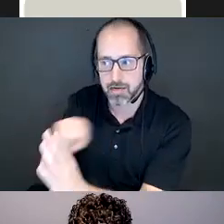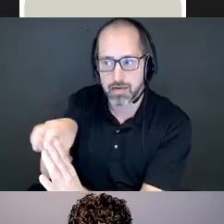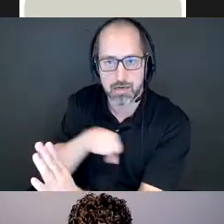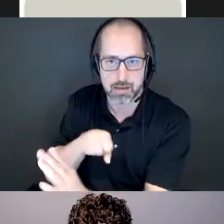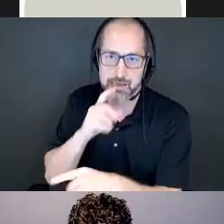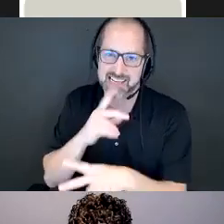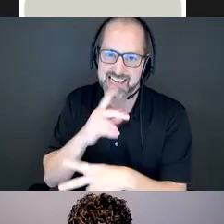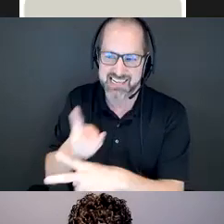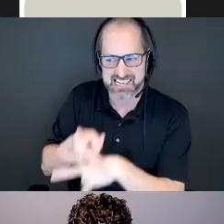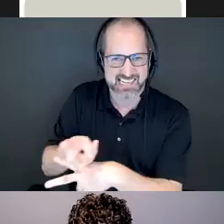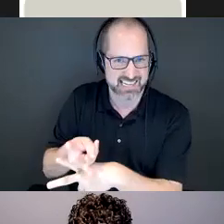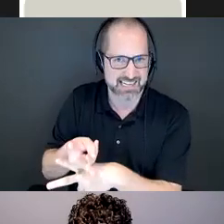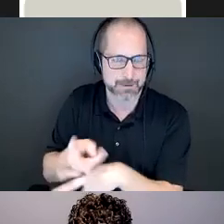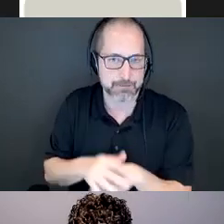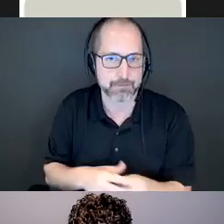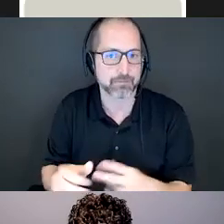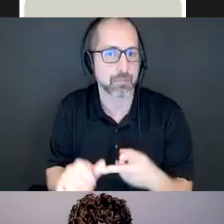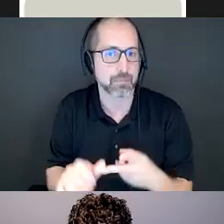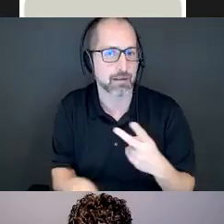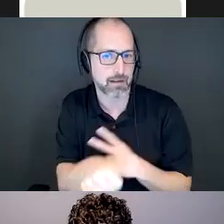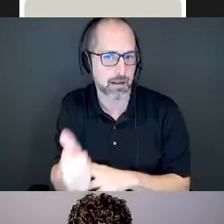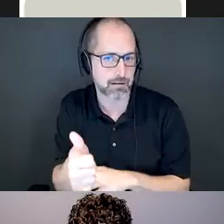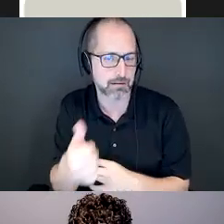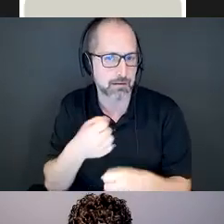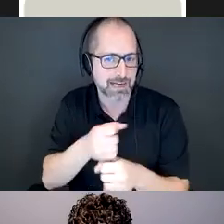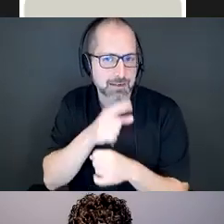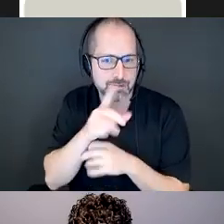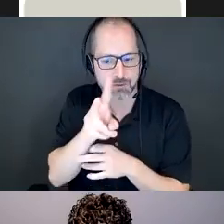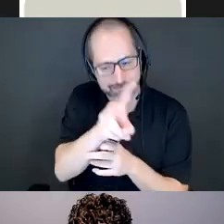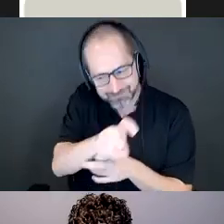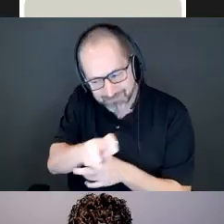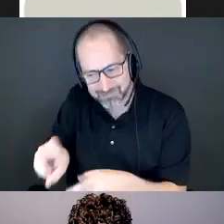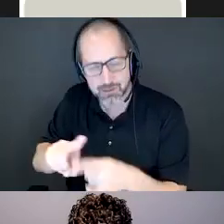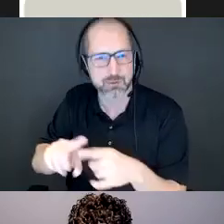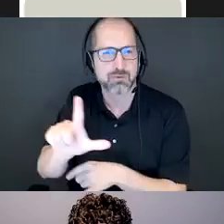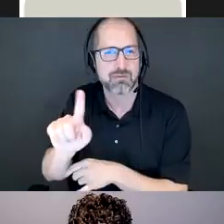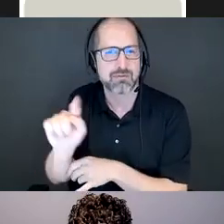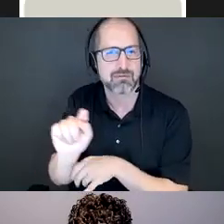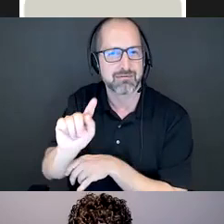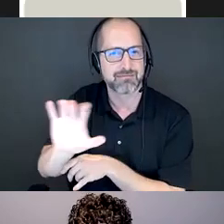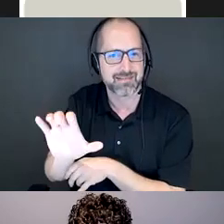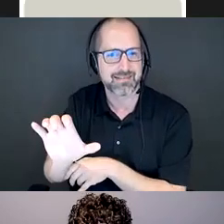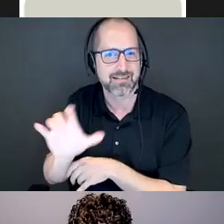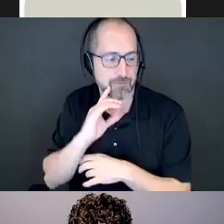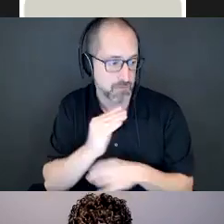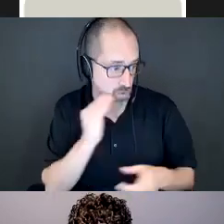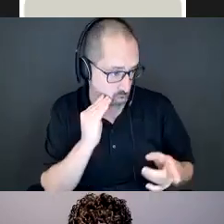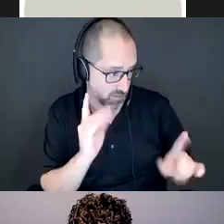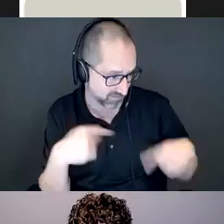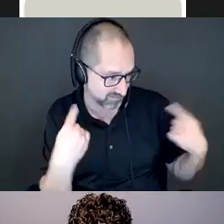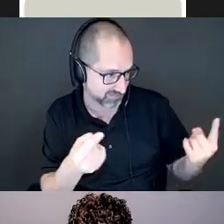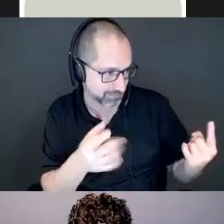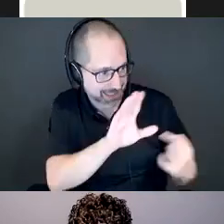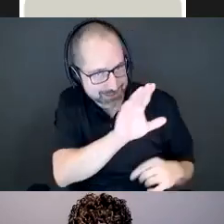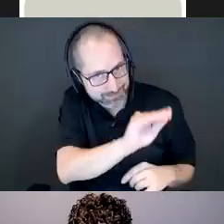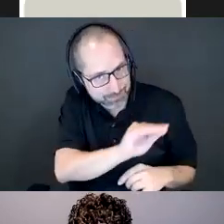The other is around ensuring a safe transition to long-term care. If the person does need to go to long-term care, you want to make sure